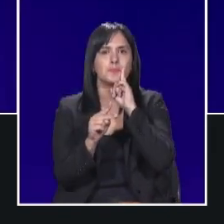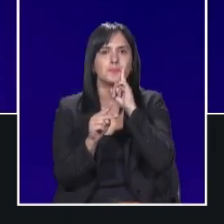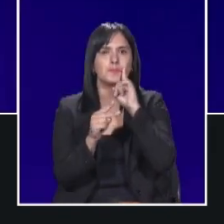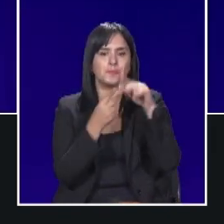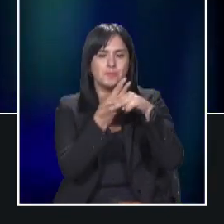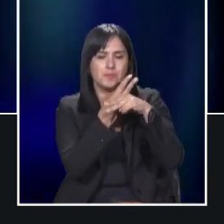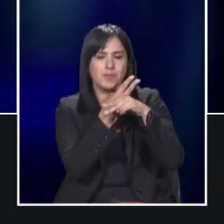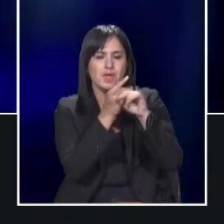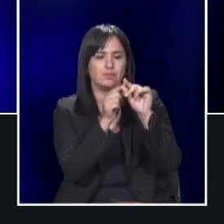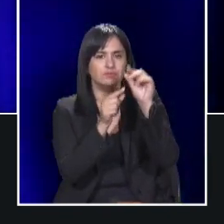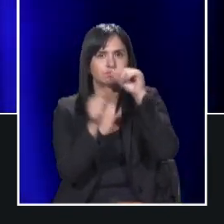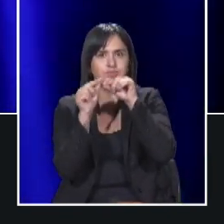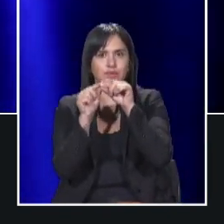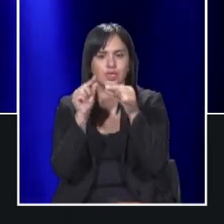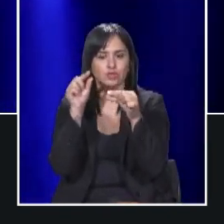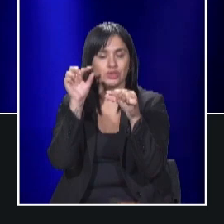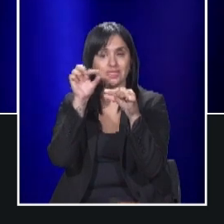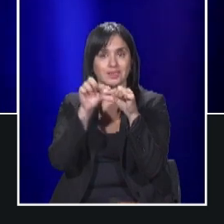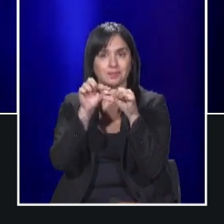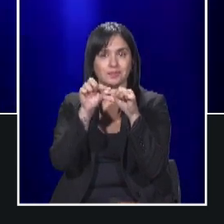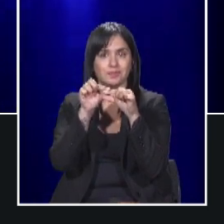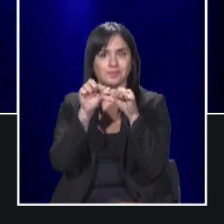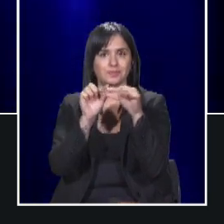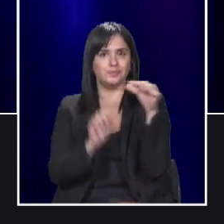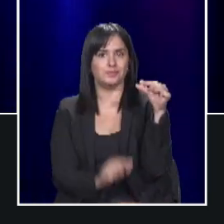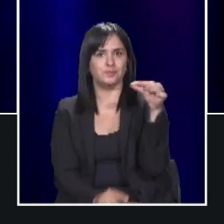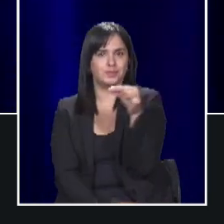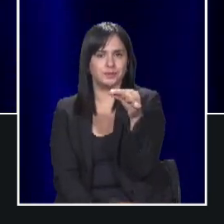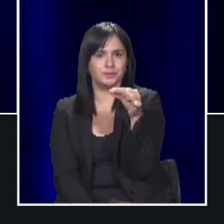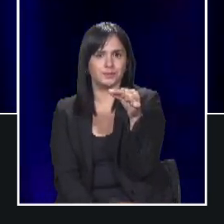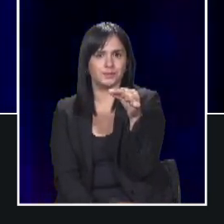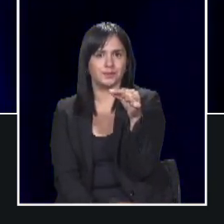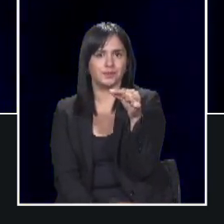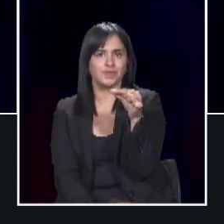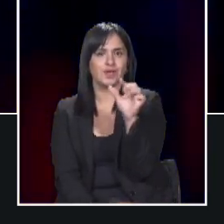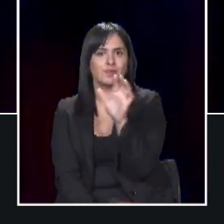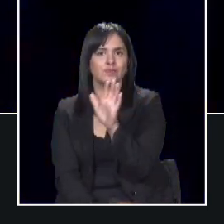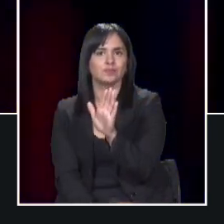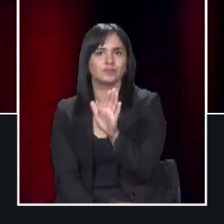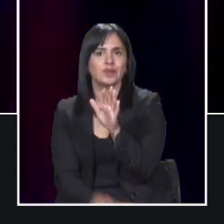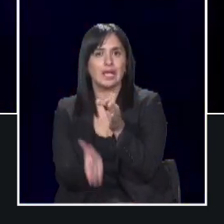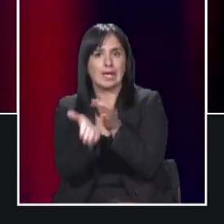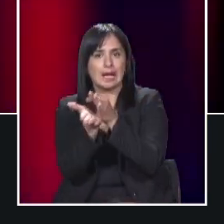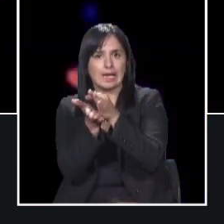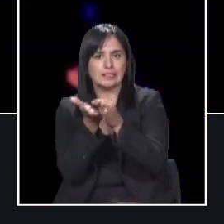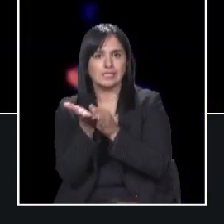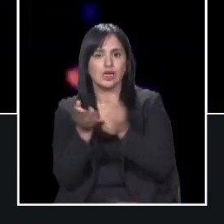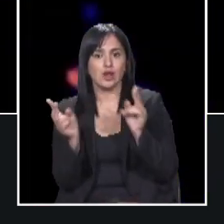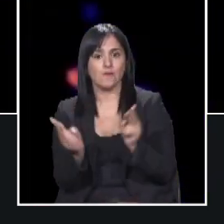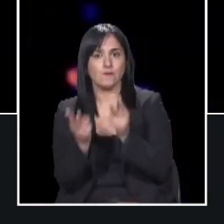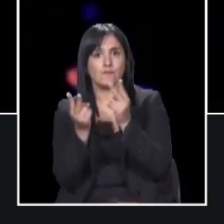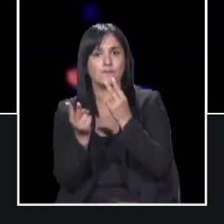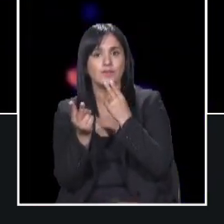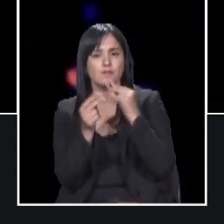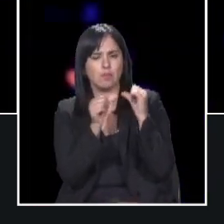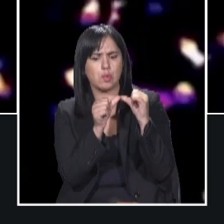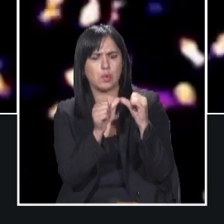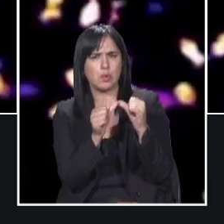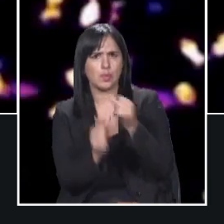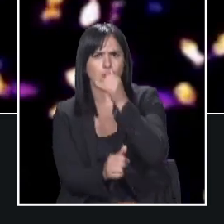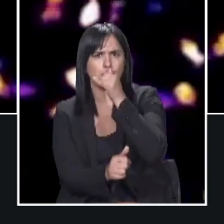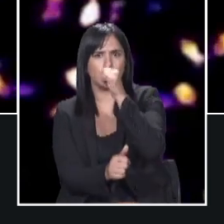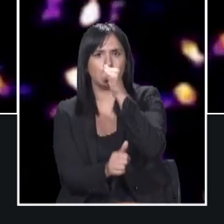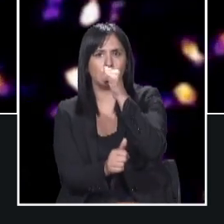those cells alive for prolonged periods of time. So the biology now is acting as a